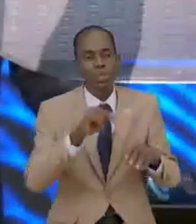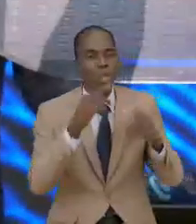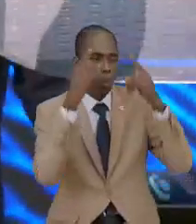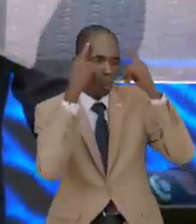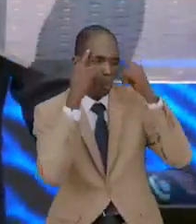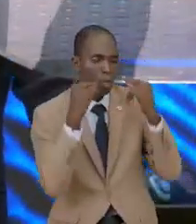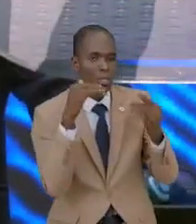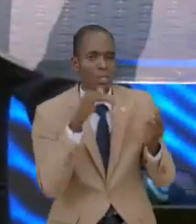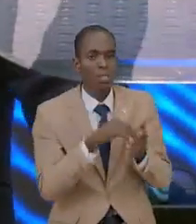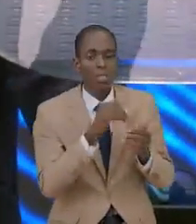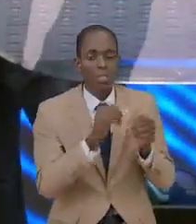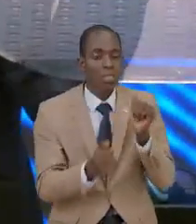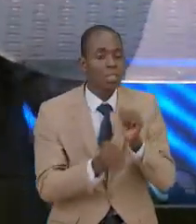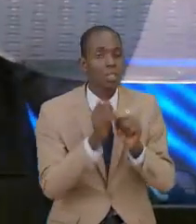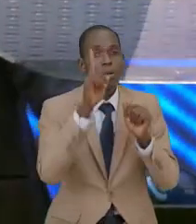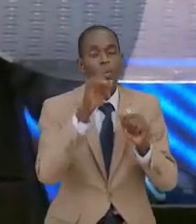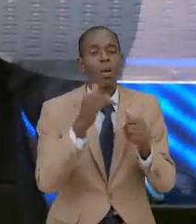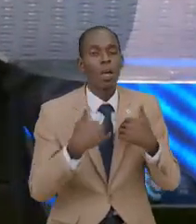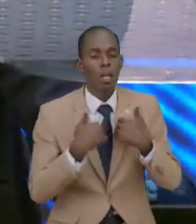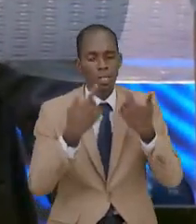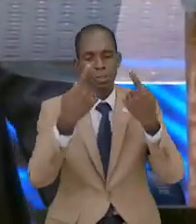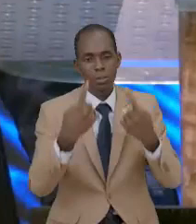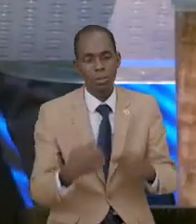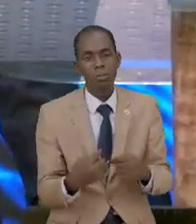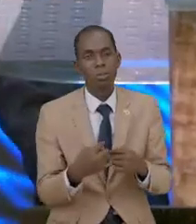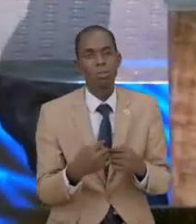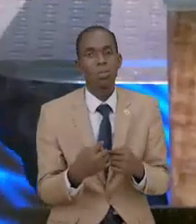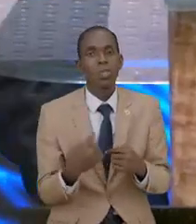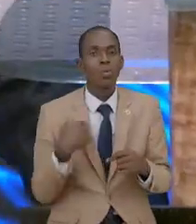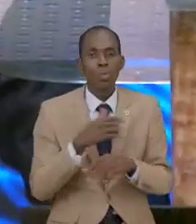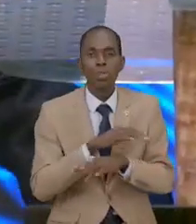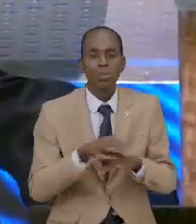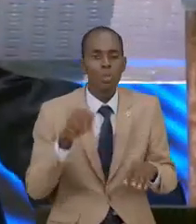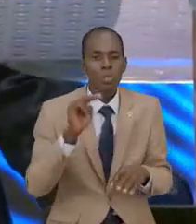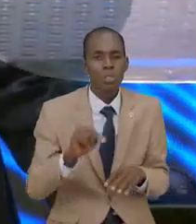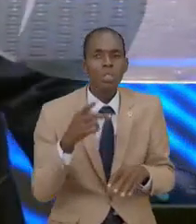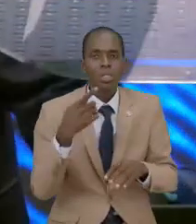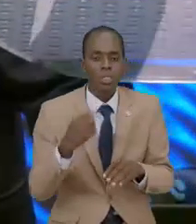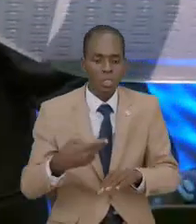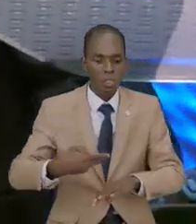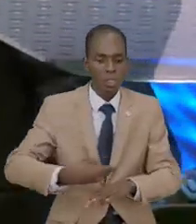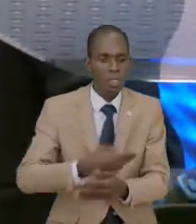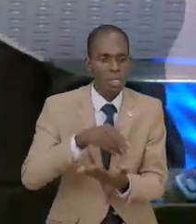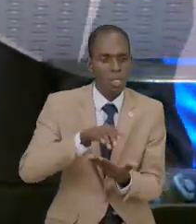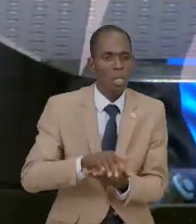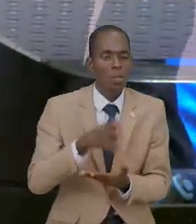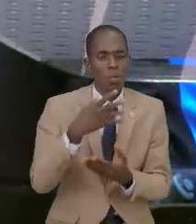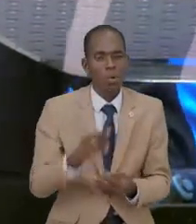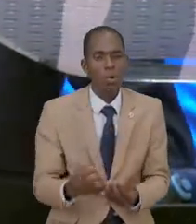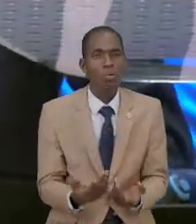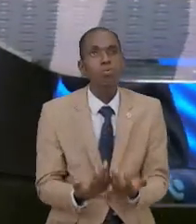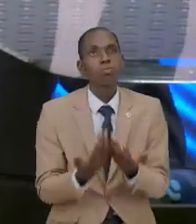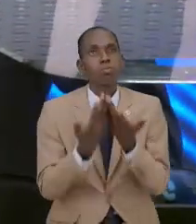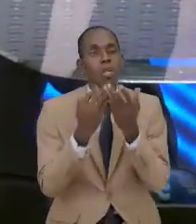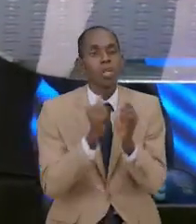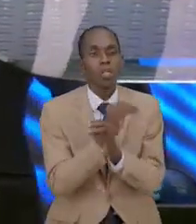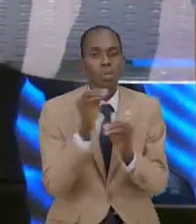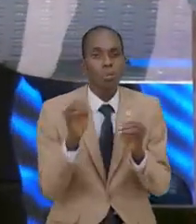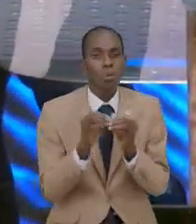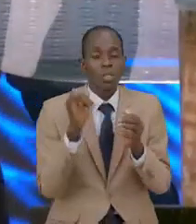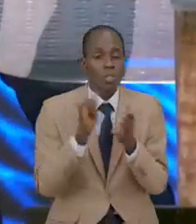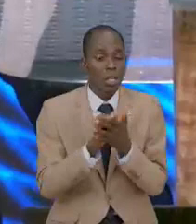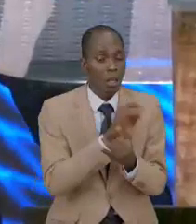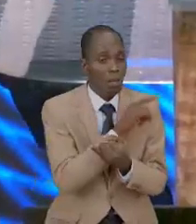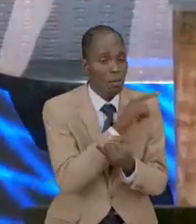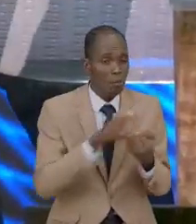The greater one, greater than Moses, has come. We don't need the lambs of sacrifice anymore. The final